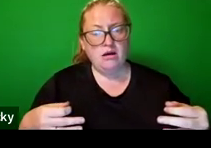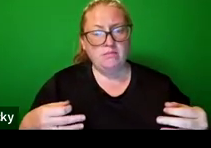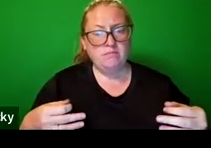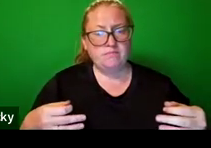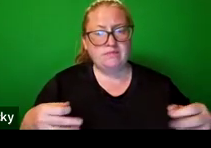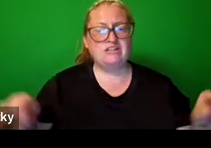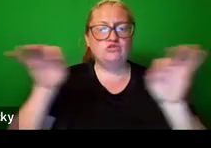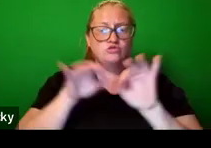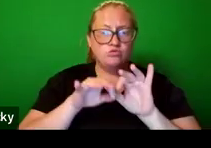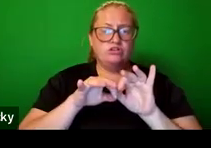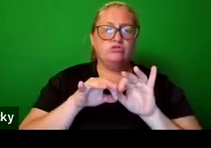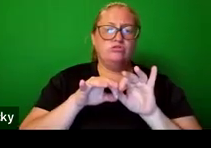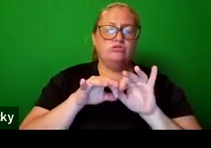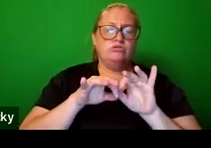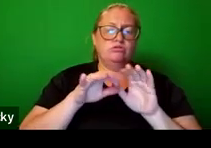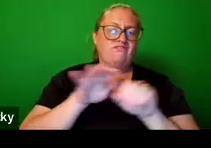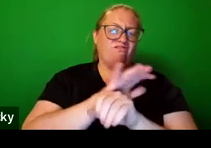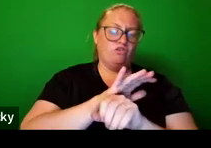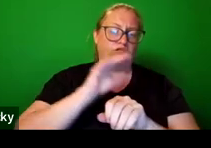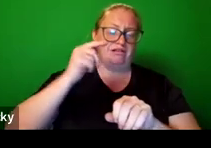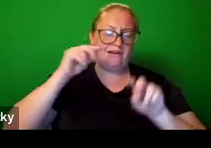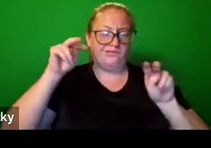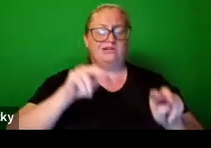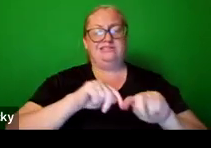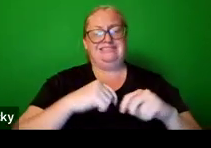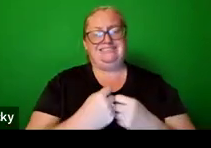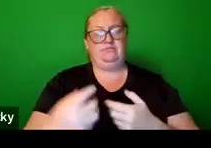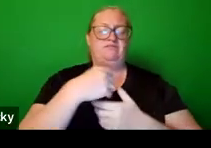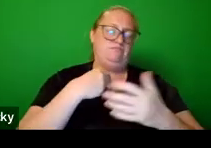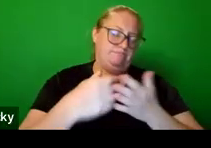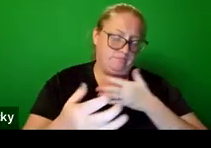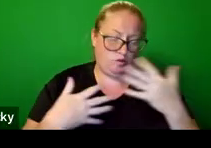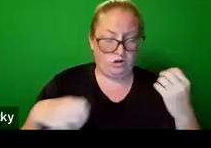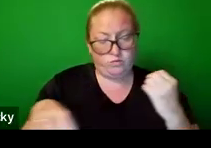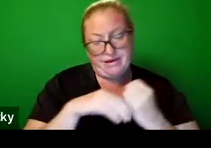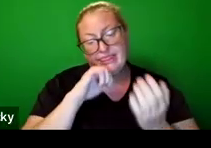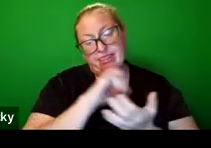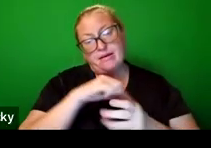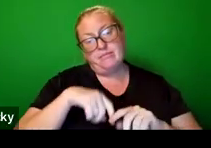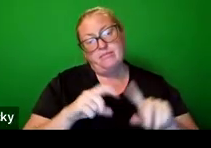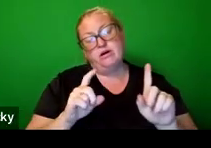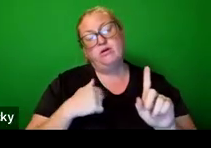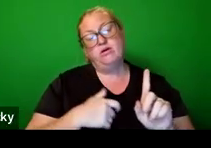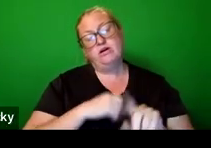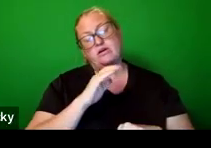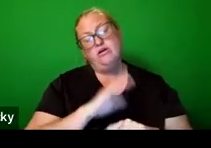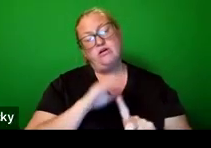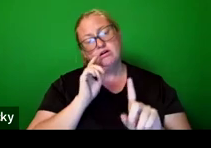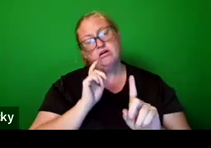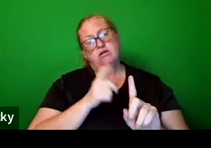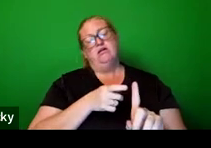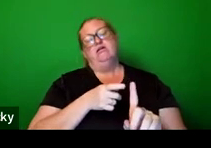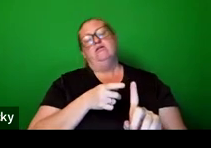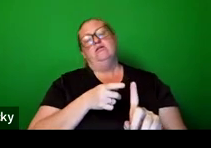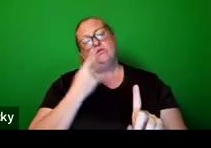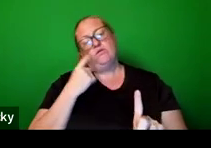it's critical that the whole governance team is involved. But so I just wanted to add that. But I mean, we are, you know, on target, you know, for